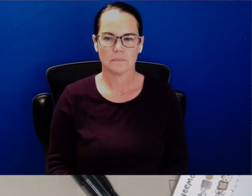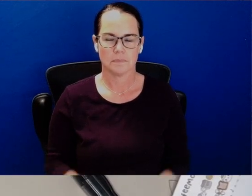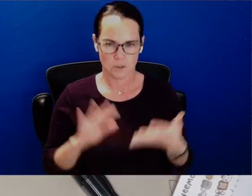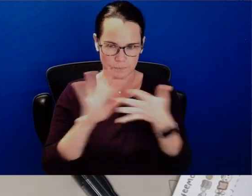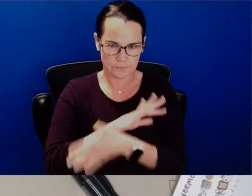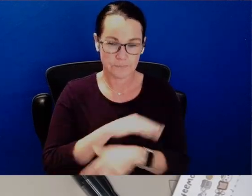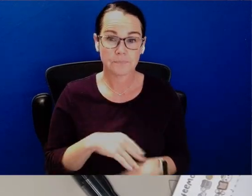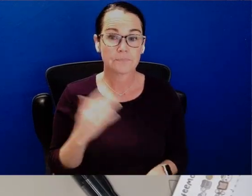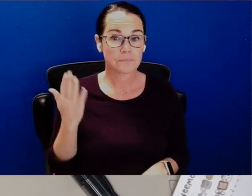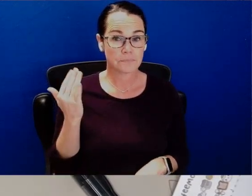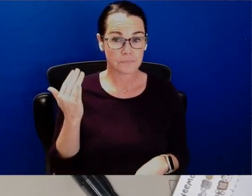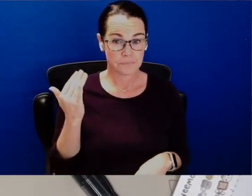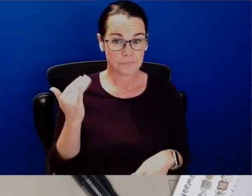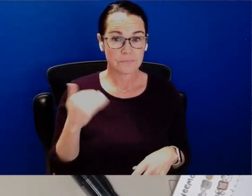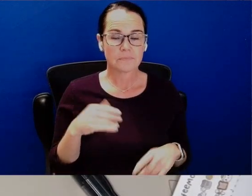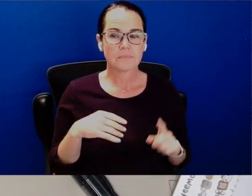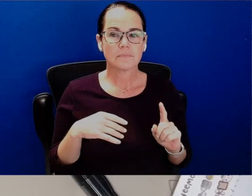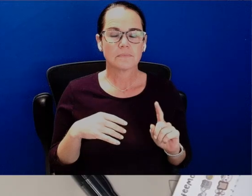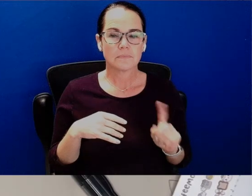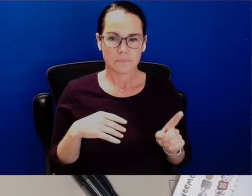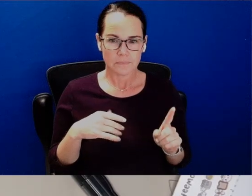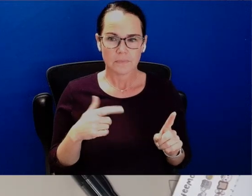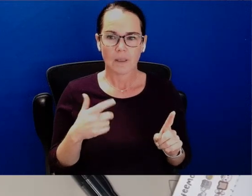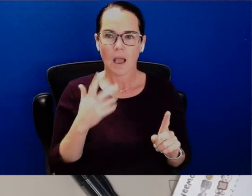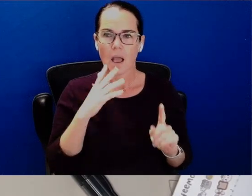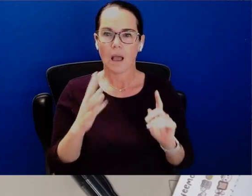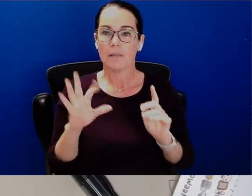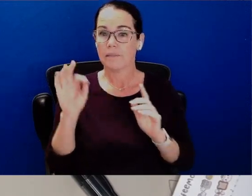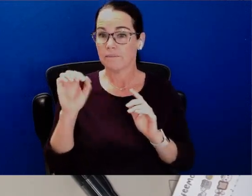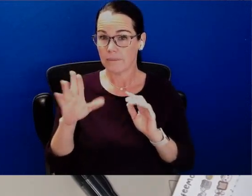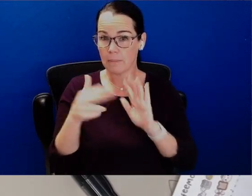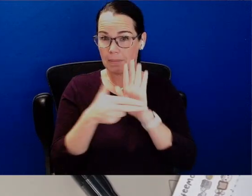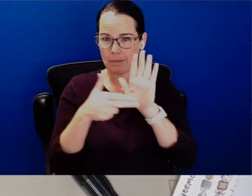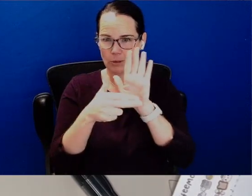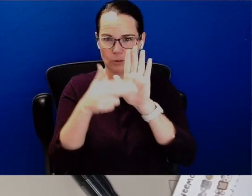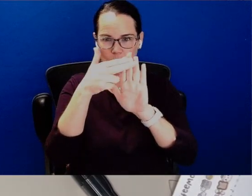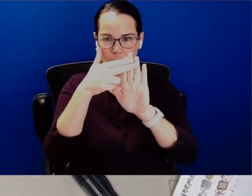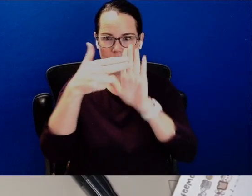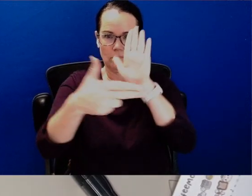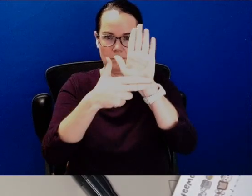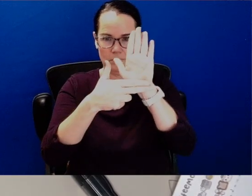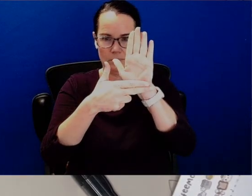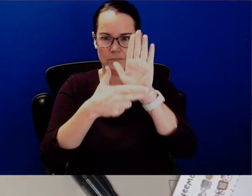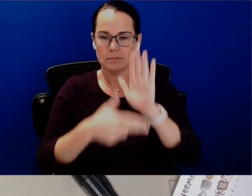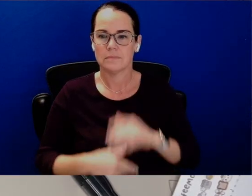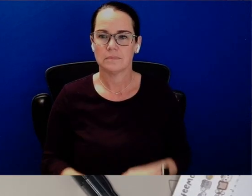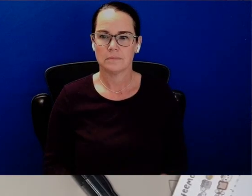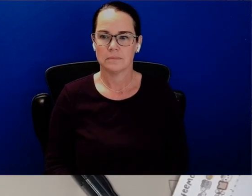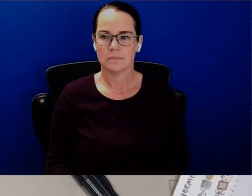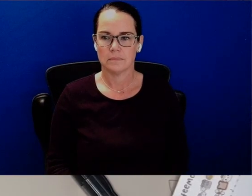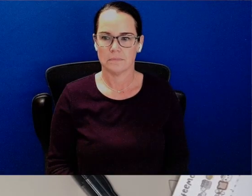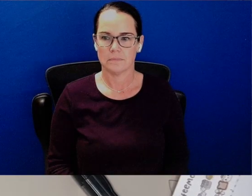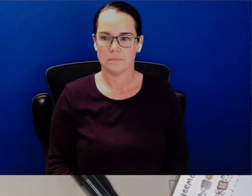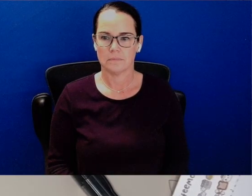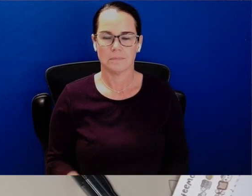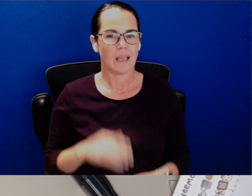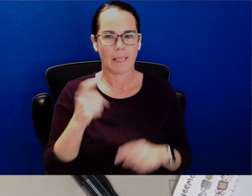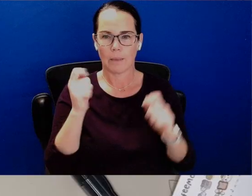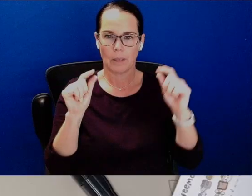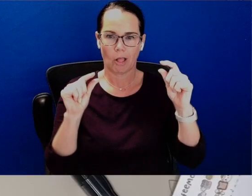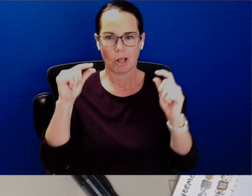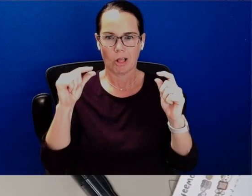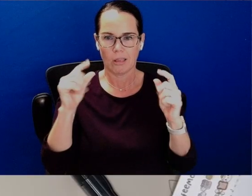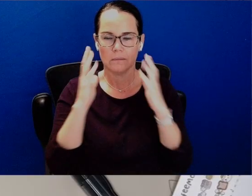covering up that because I'm putting the February label right underneath. That is slightly